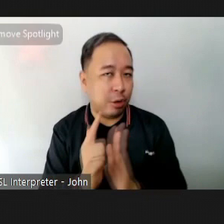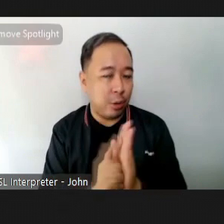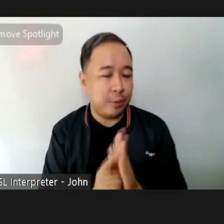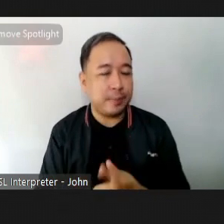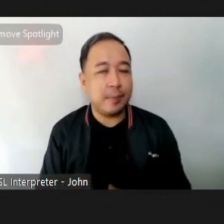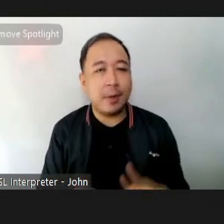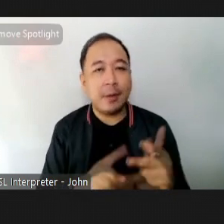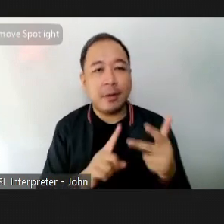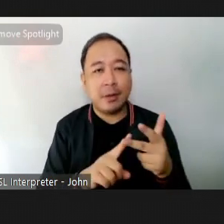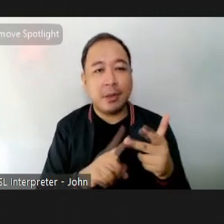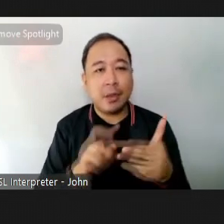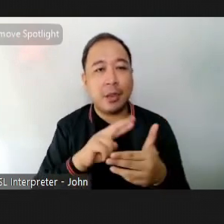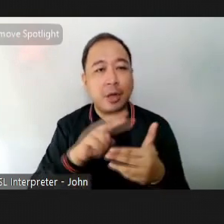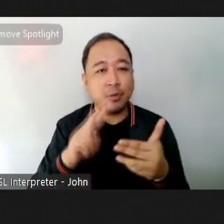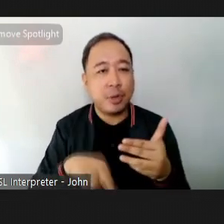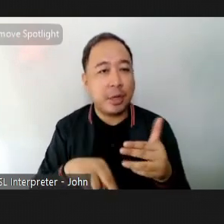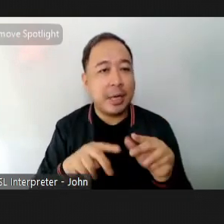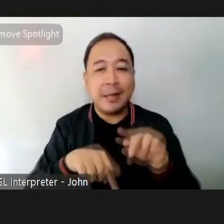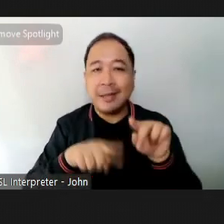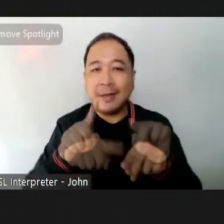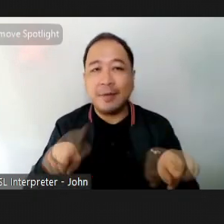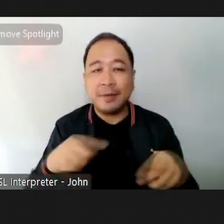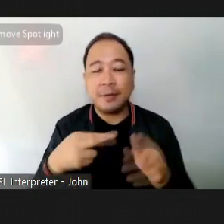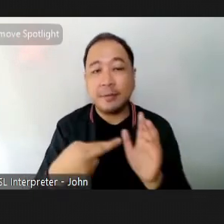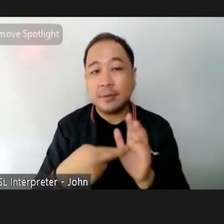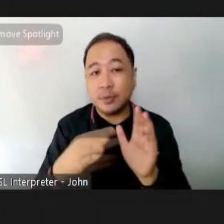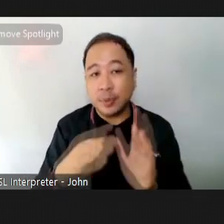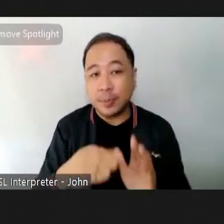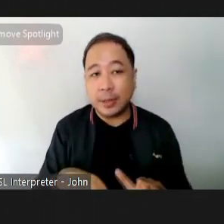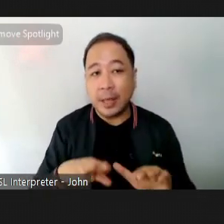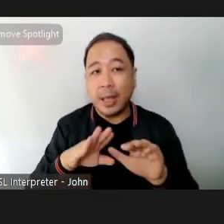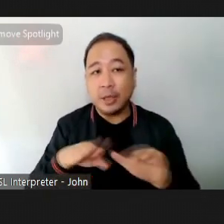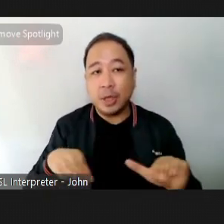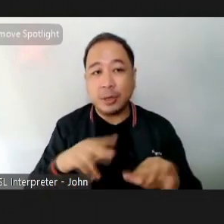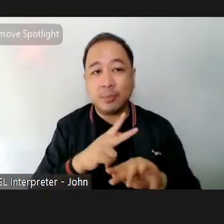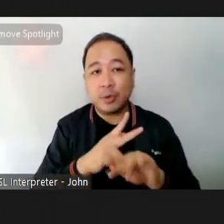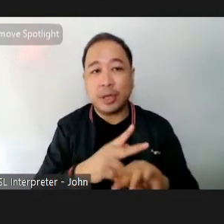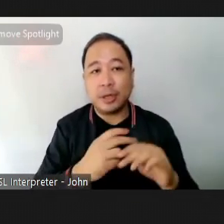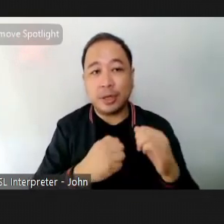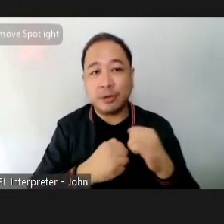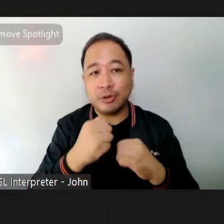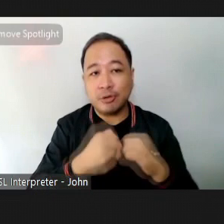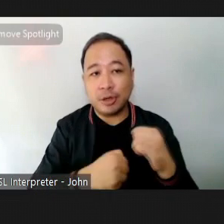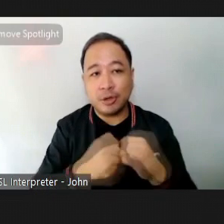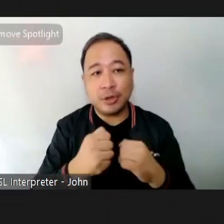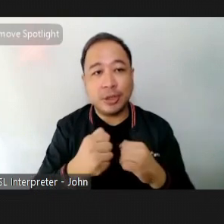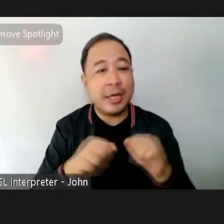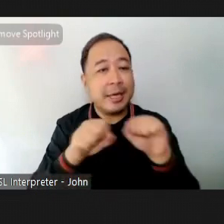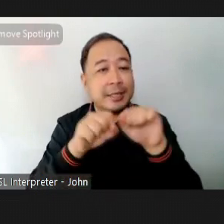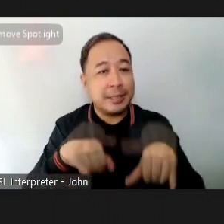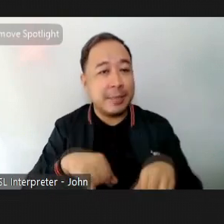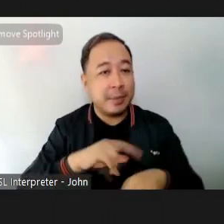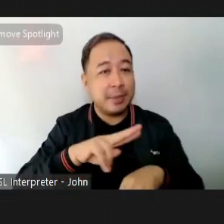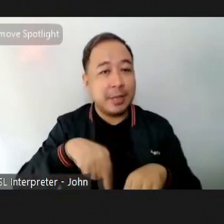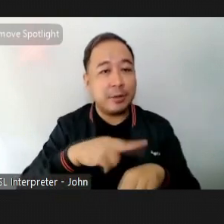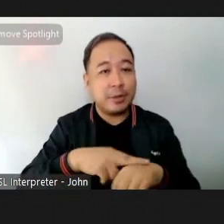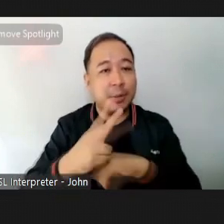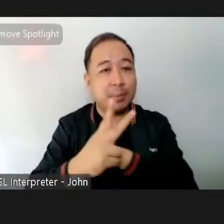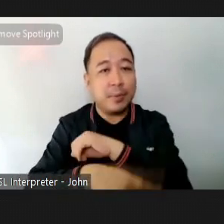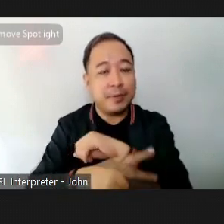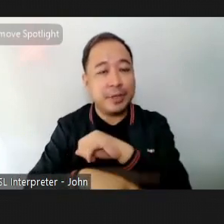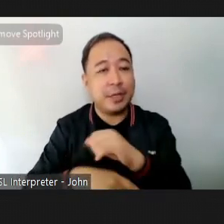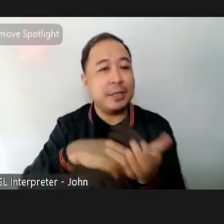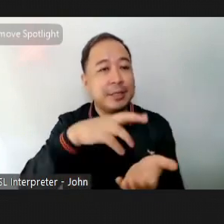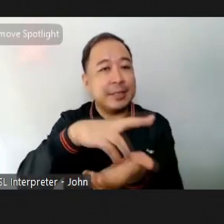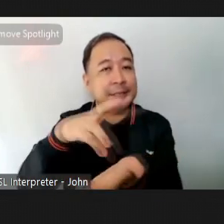area is multi-stakeholders, child protection structures and systems at the national, provincial, municipal, city, and